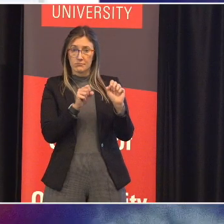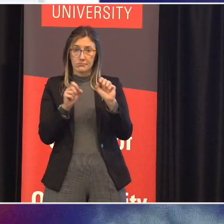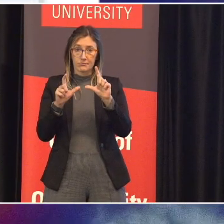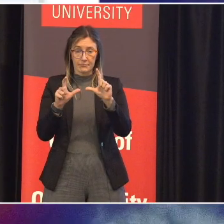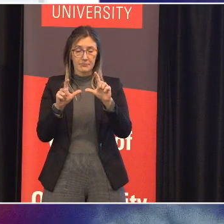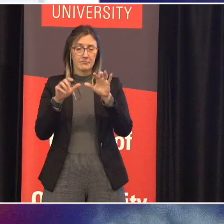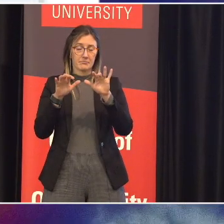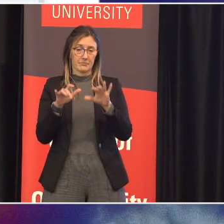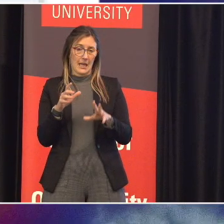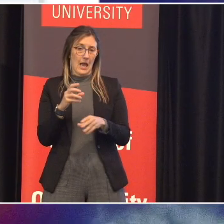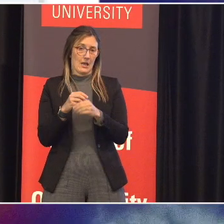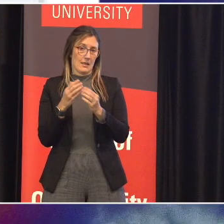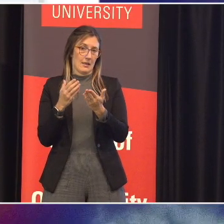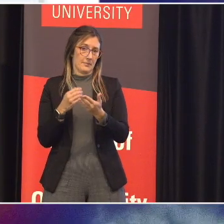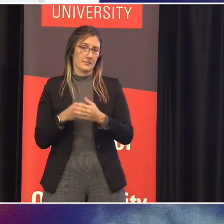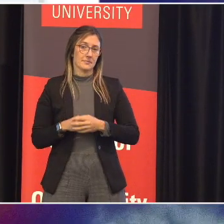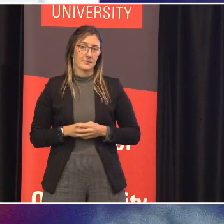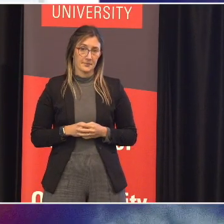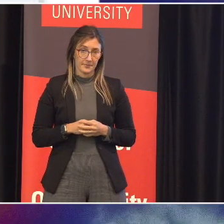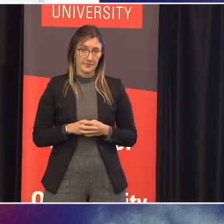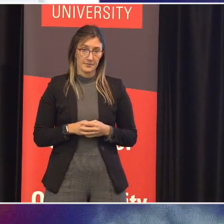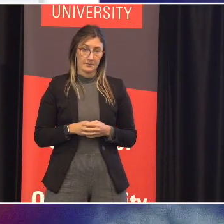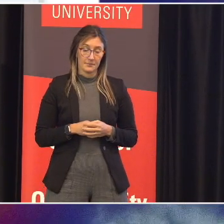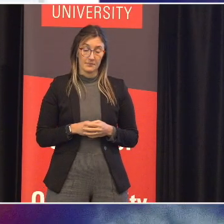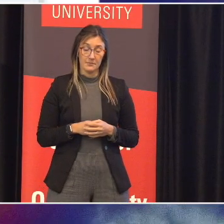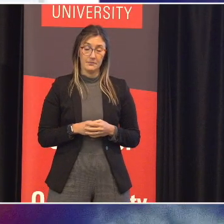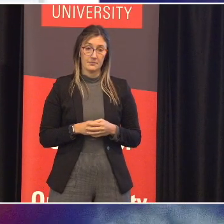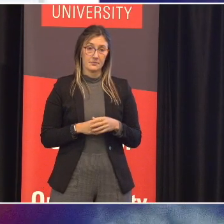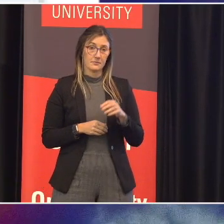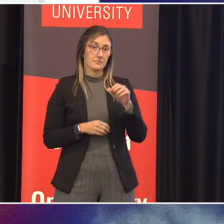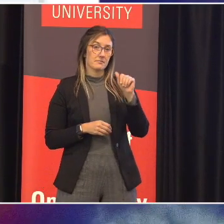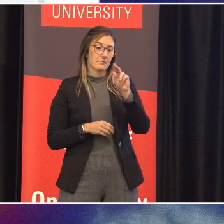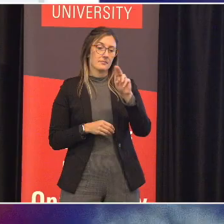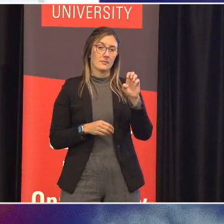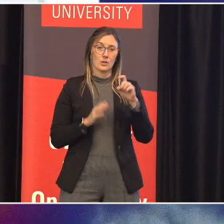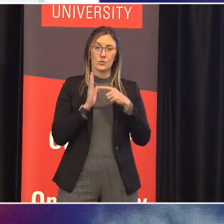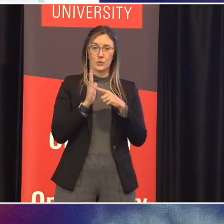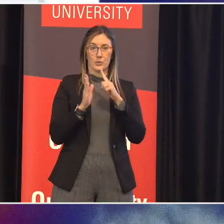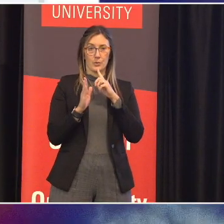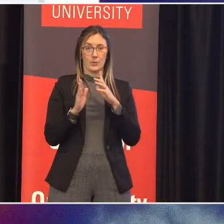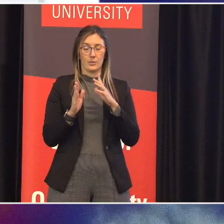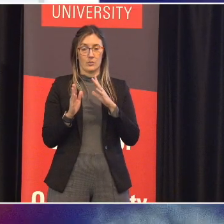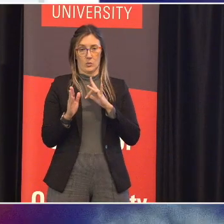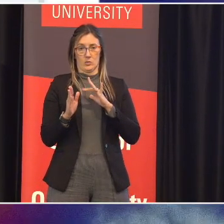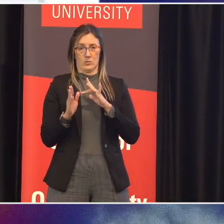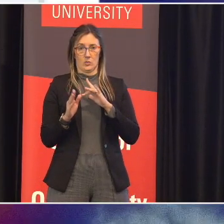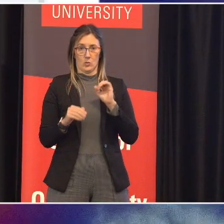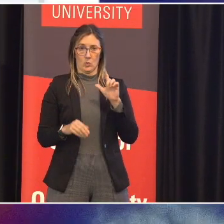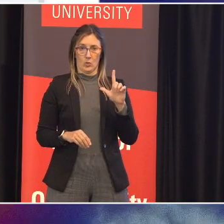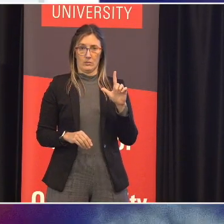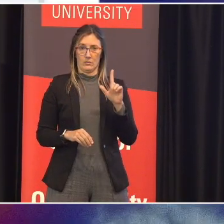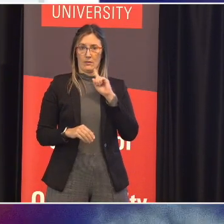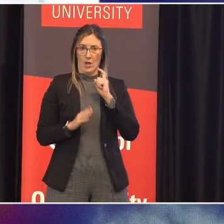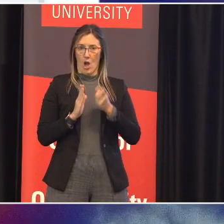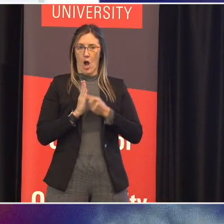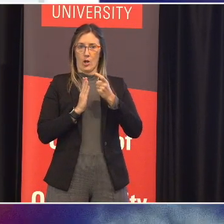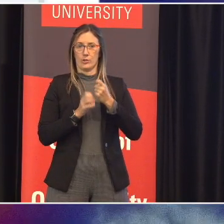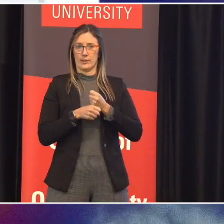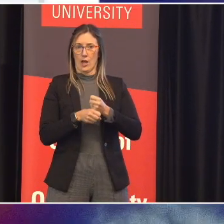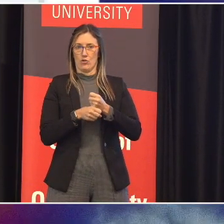here. Now, Anne did show you a really cool tool that said auto-generate alt text. That's in